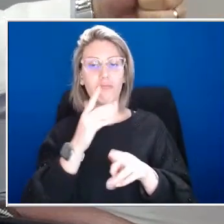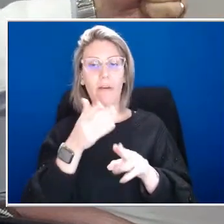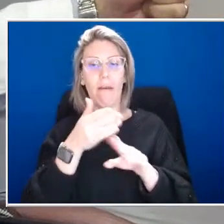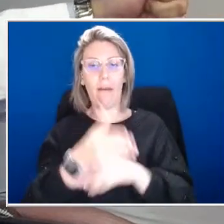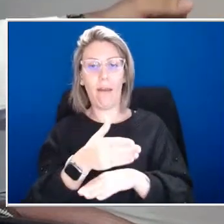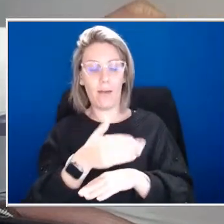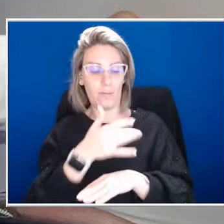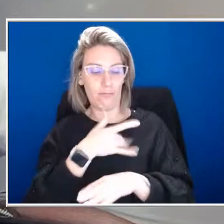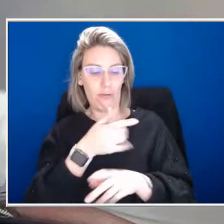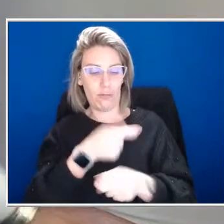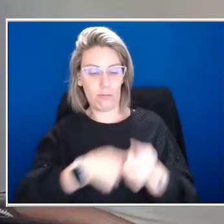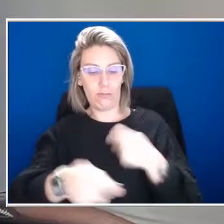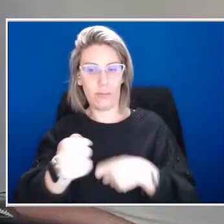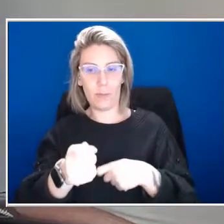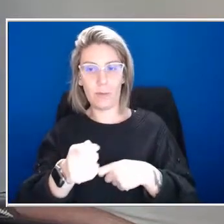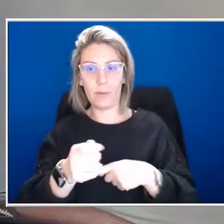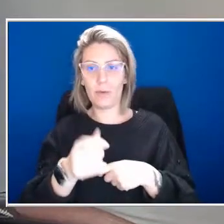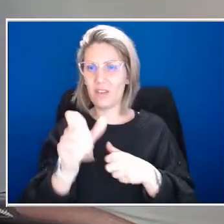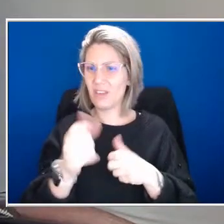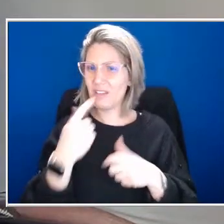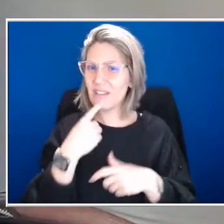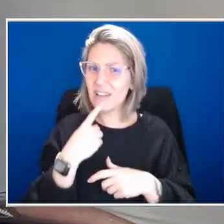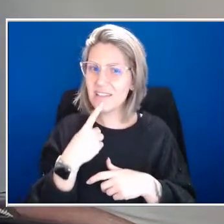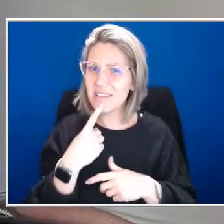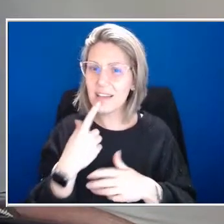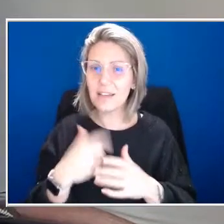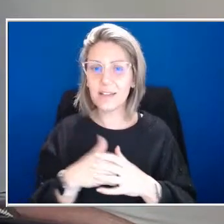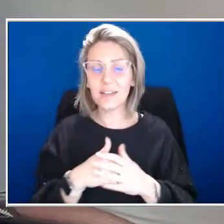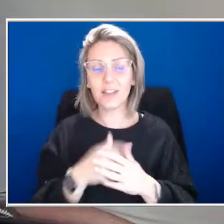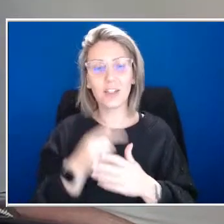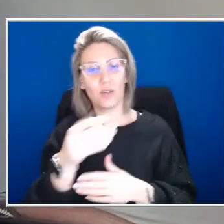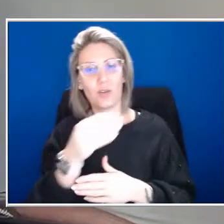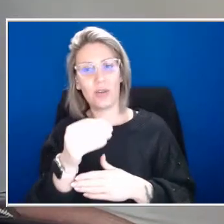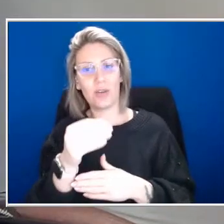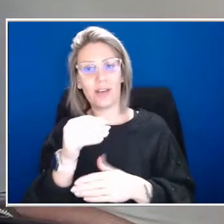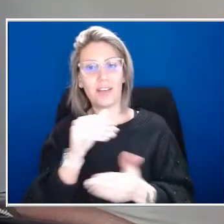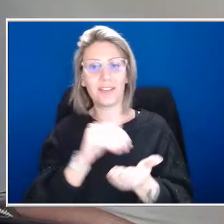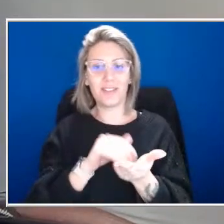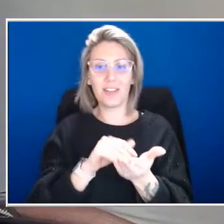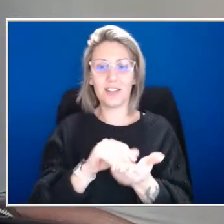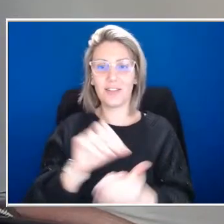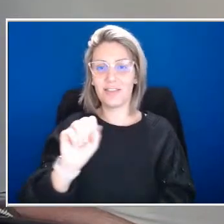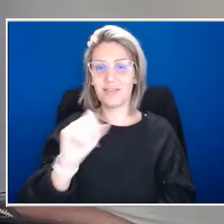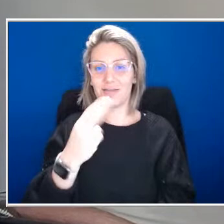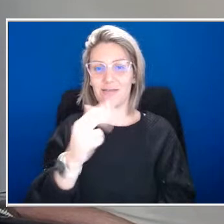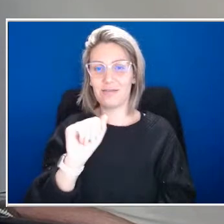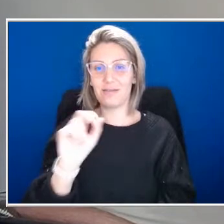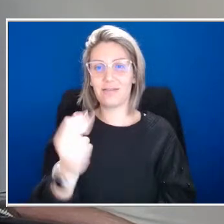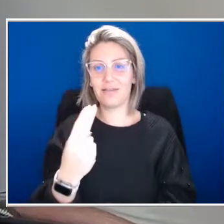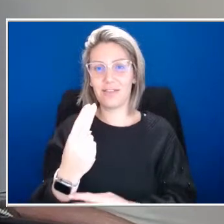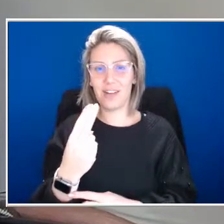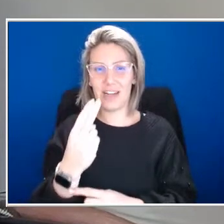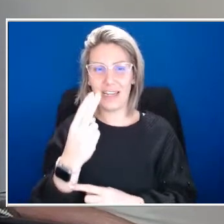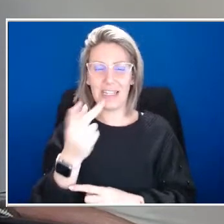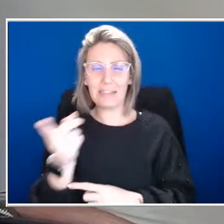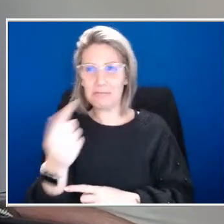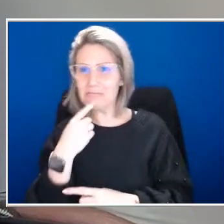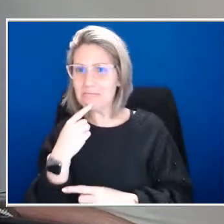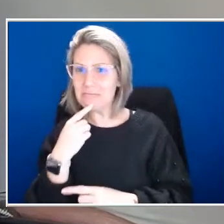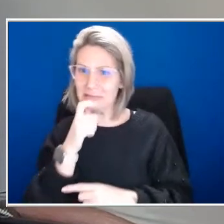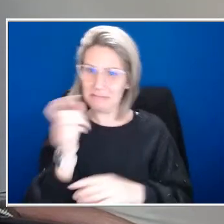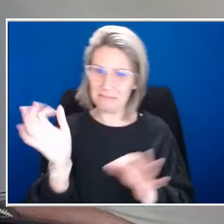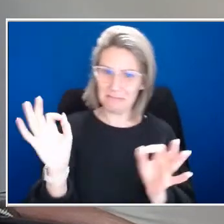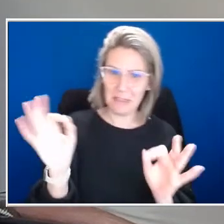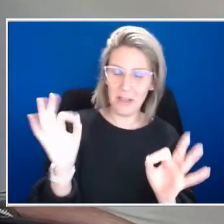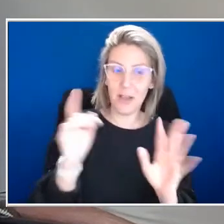of our surgeons. Can I just say, though, that you and Dr. Shaw both said, oh, this picture isn't that big of a deal. And I'm like, no, we actually think these kind of pictures are a big deal. I